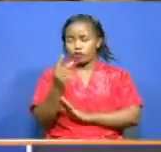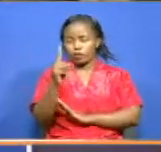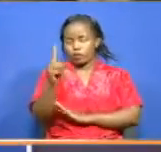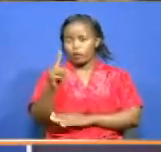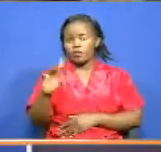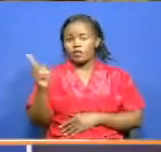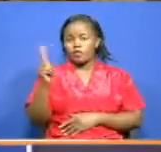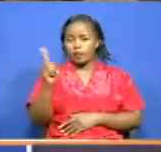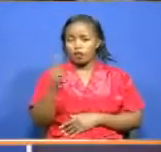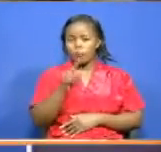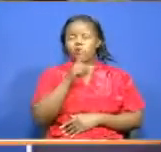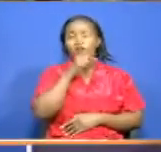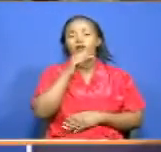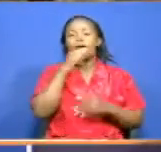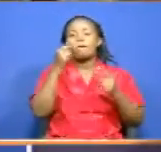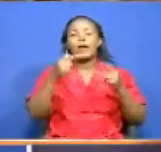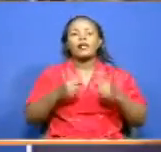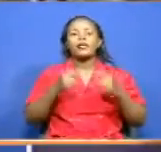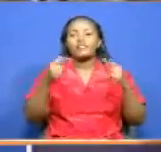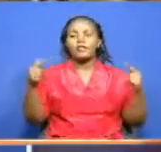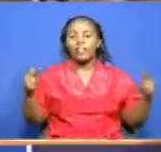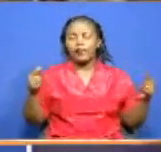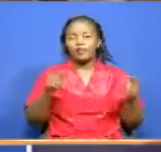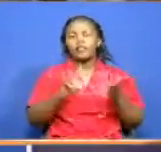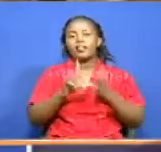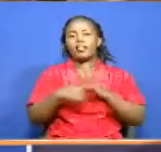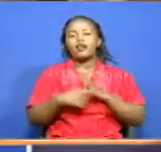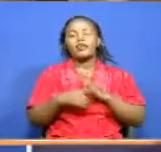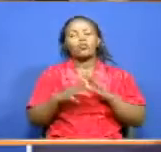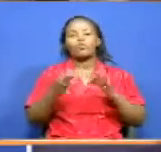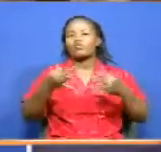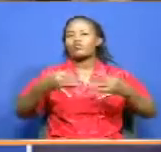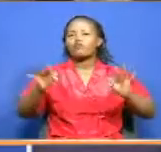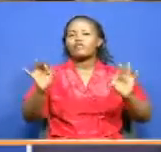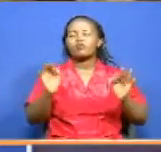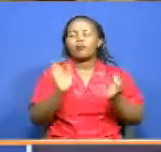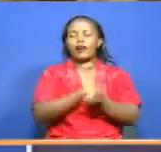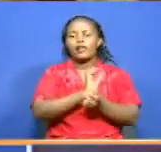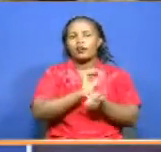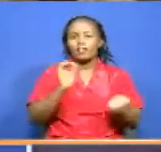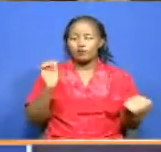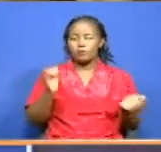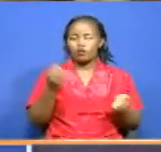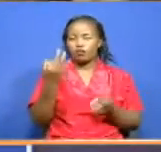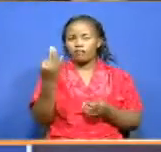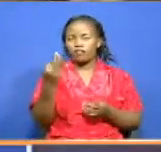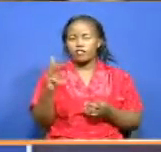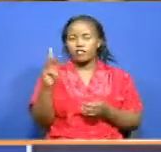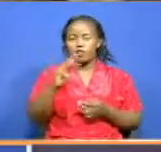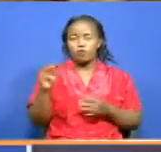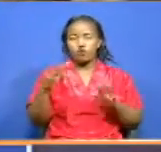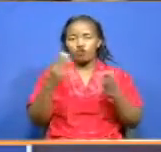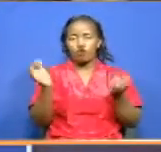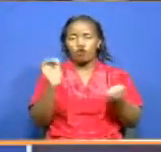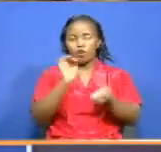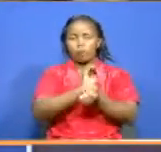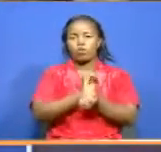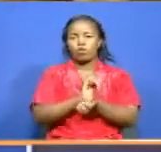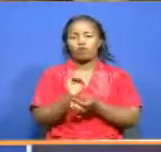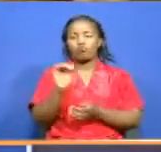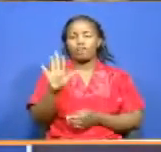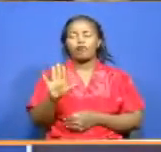both charges and was set free on condition of paying a 3 million shilling cash bail or a bond of 5 million shillings.